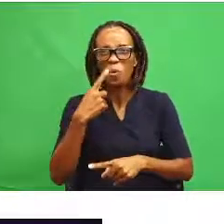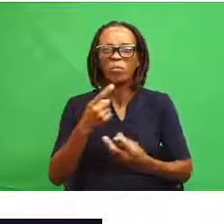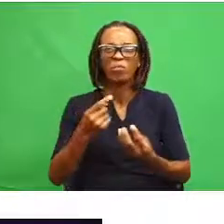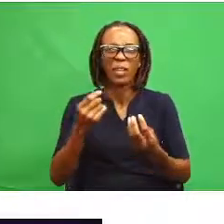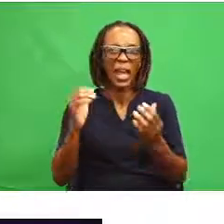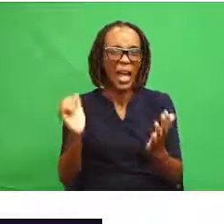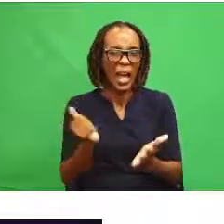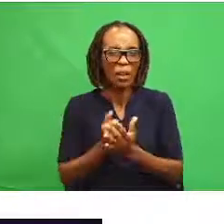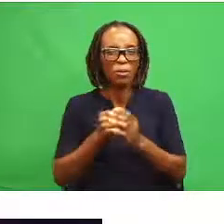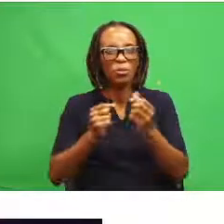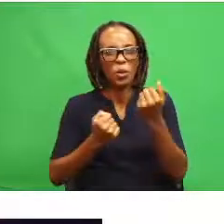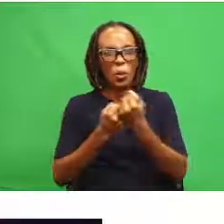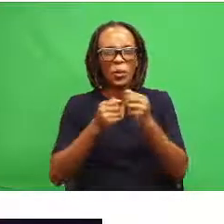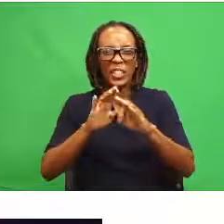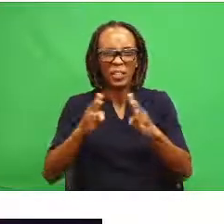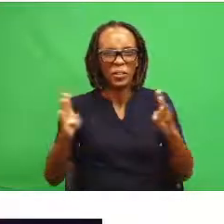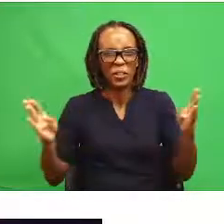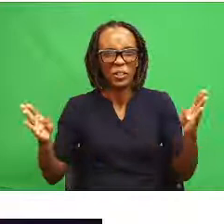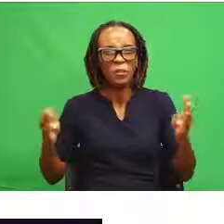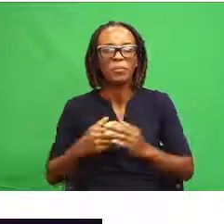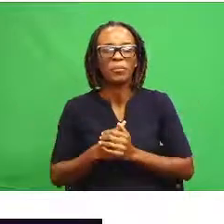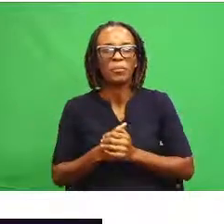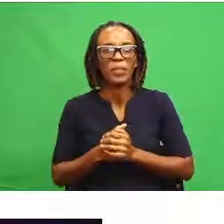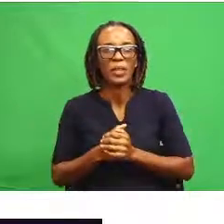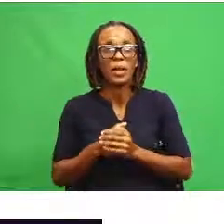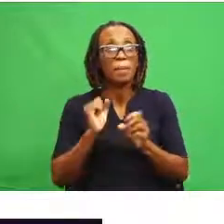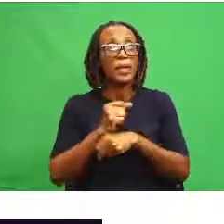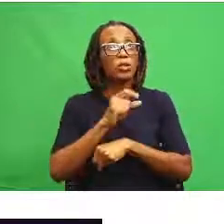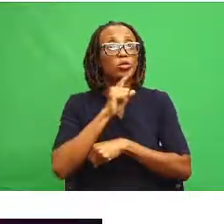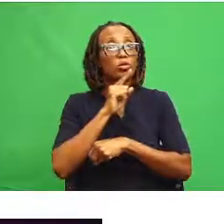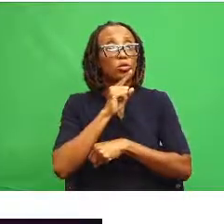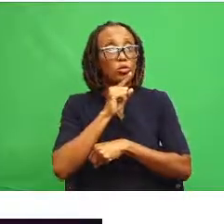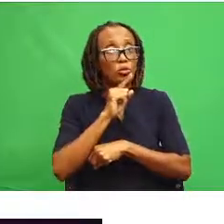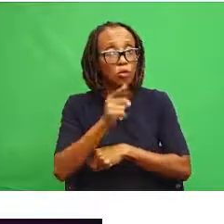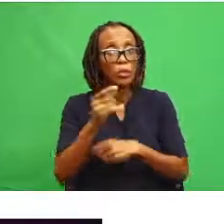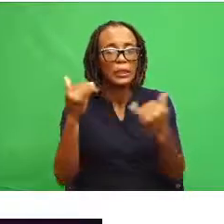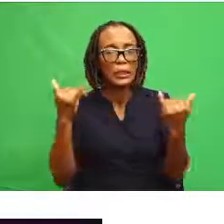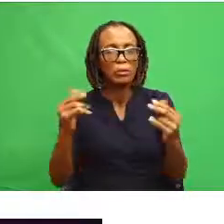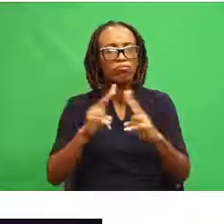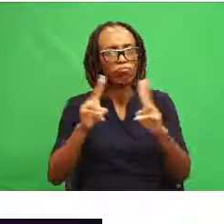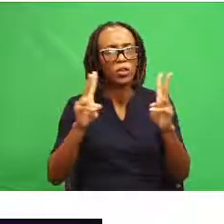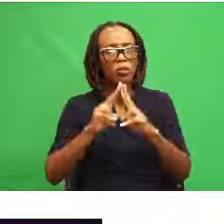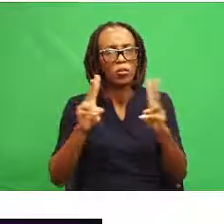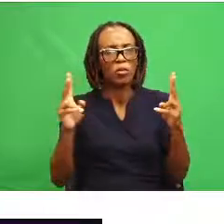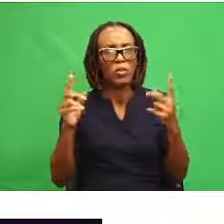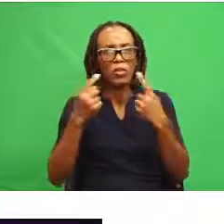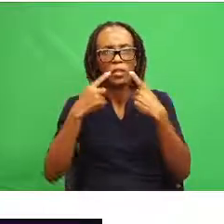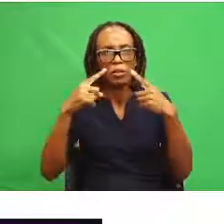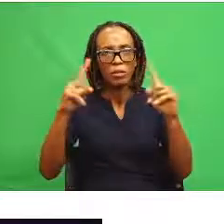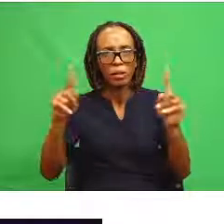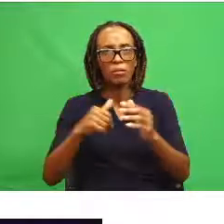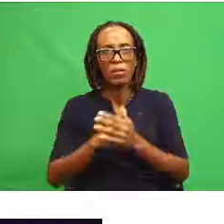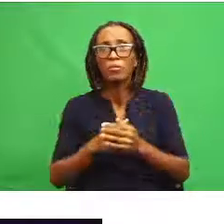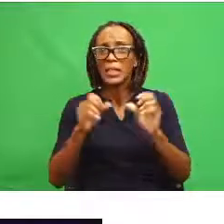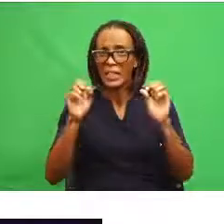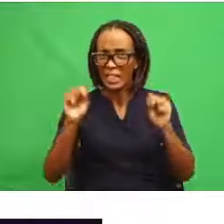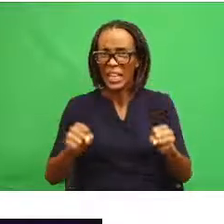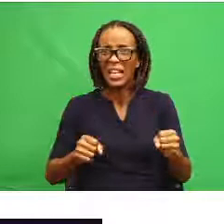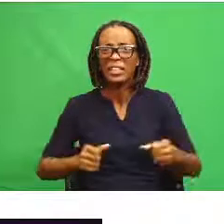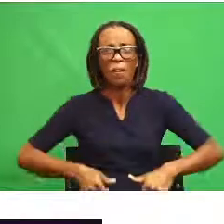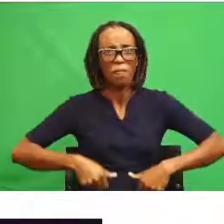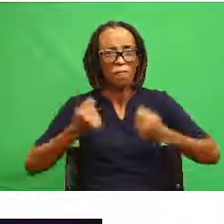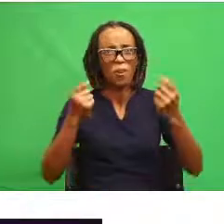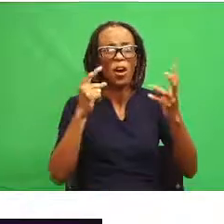contributed in various ways to ensure that this event was a success. We achieved the objectives of